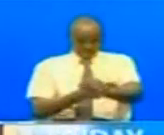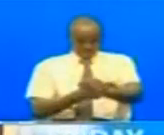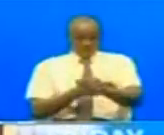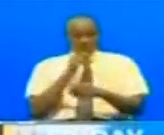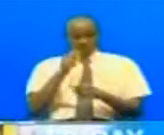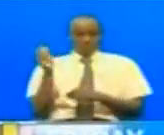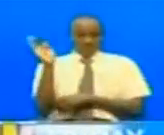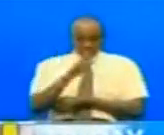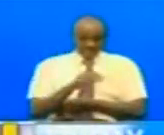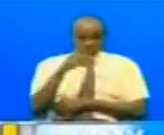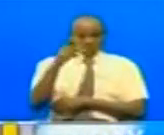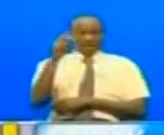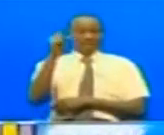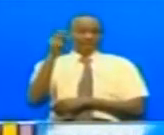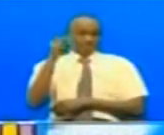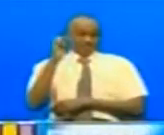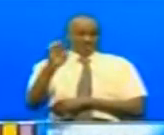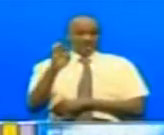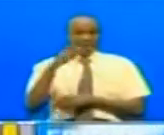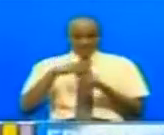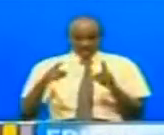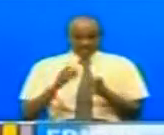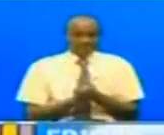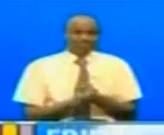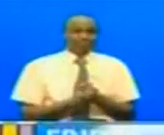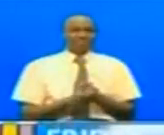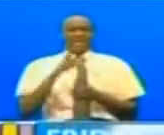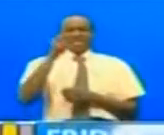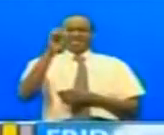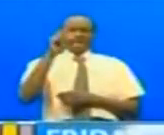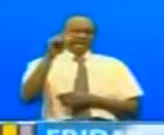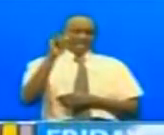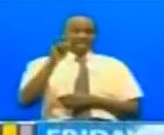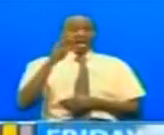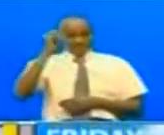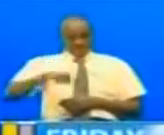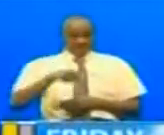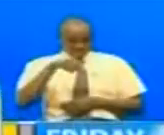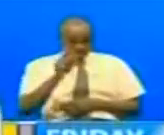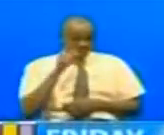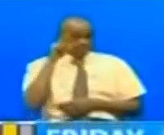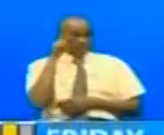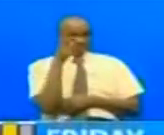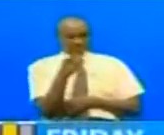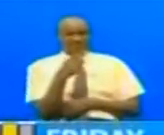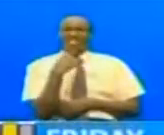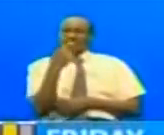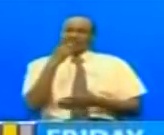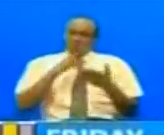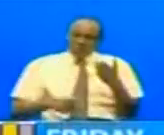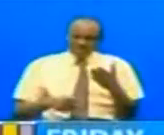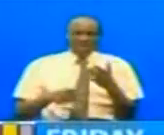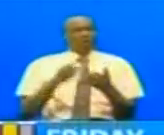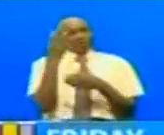come back to Kalembe Ndile in a short while. But Nyali Member of Parliament Hezron Awiti Bolo spent a lot of time this